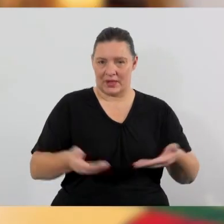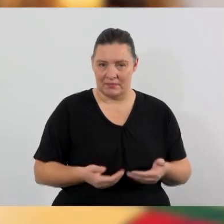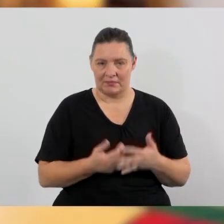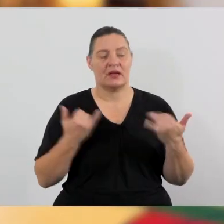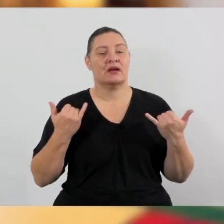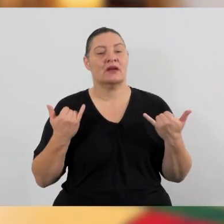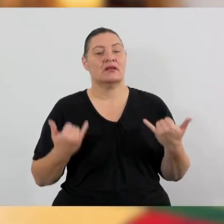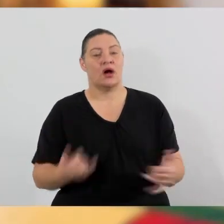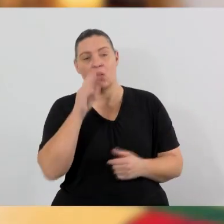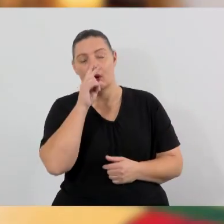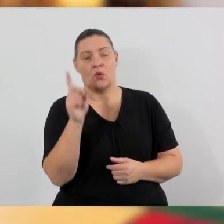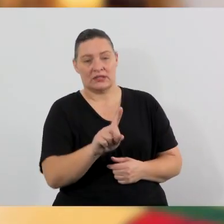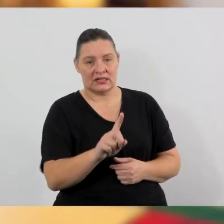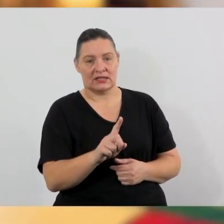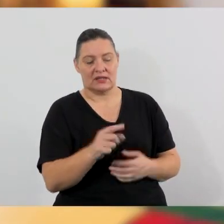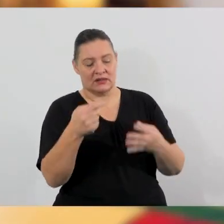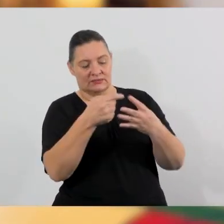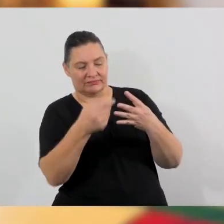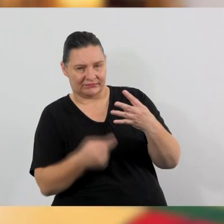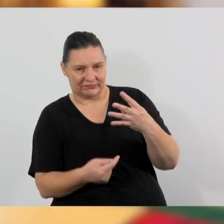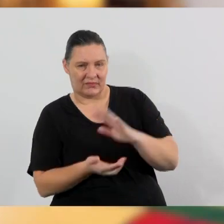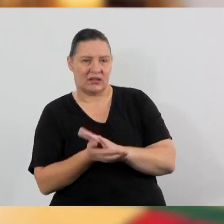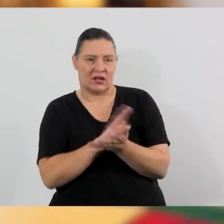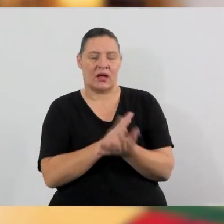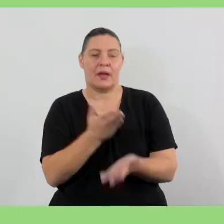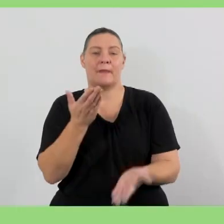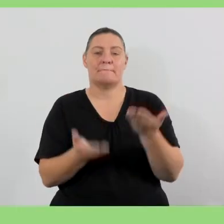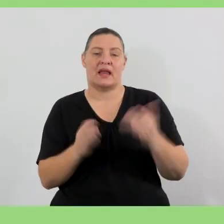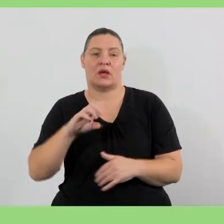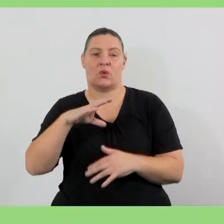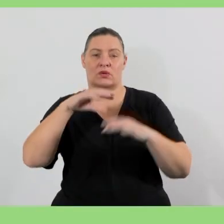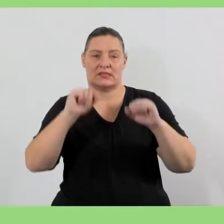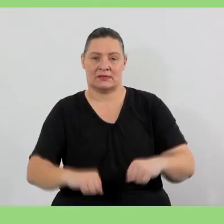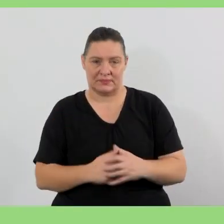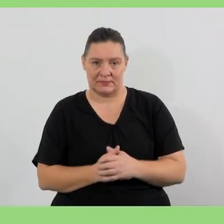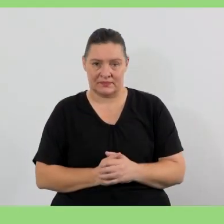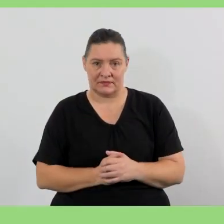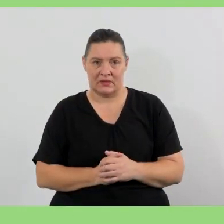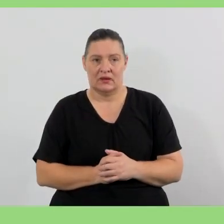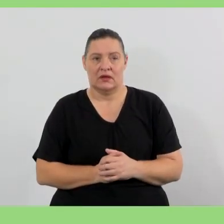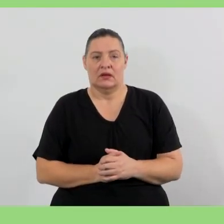Welcome back. Now we are going to look at the factors that disrupt a balanced ecosystem.